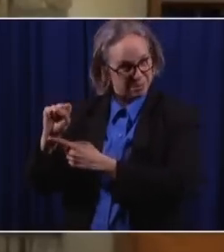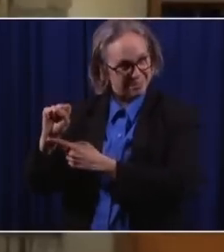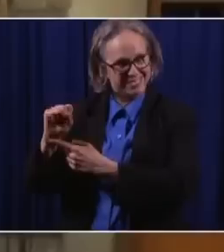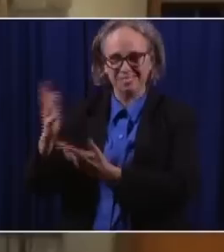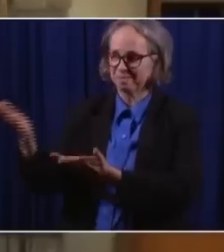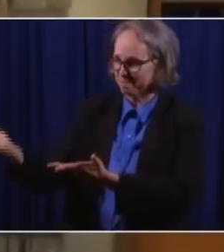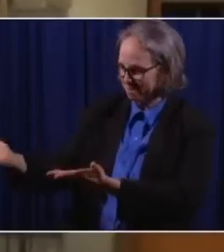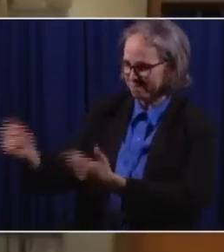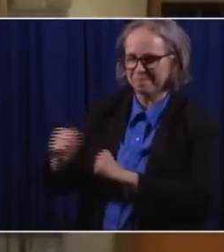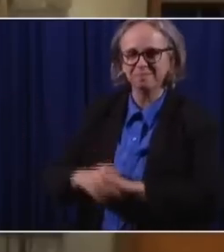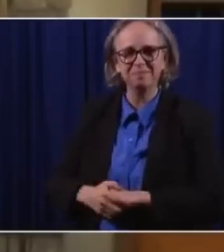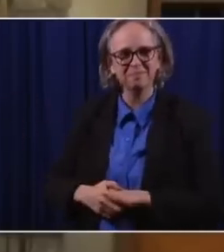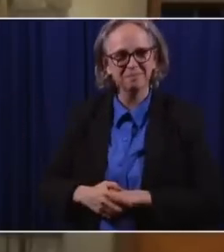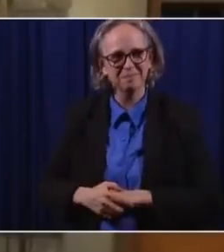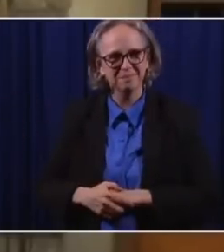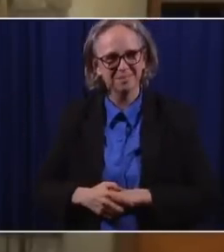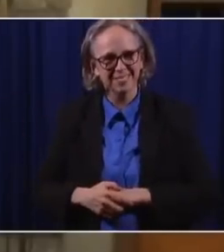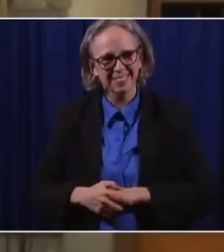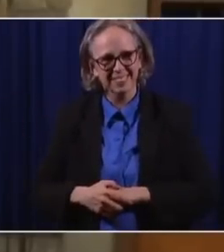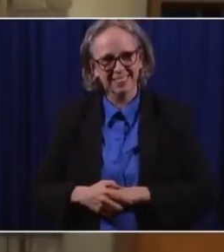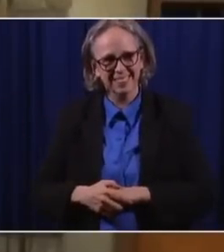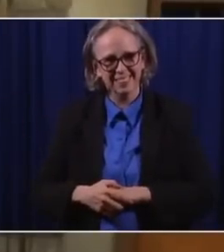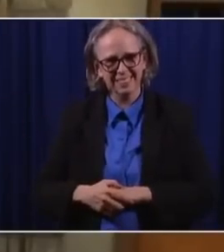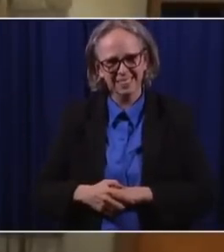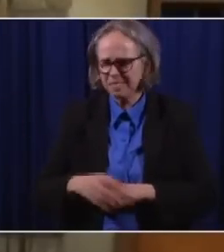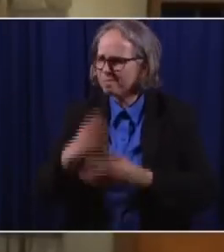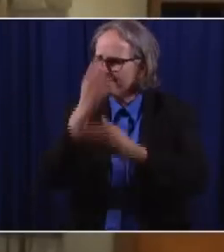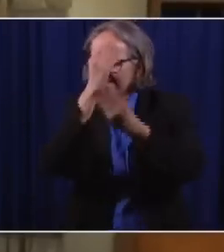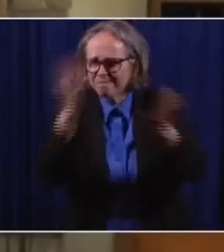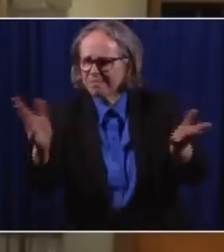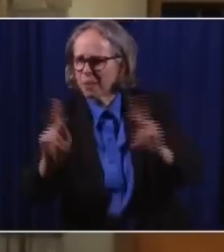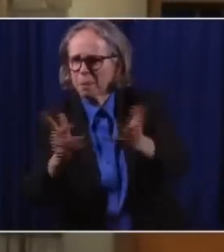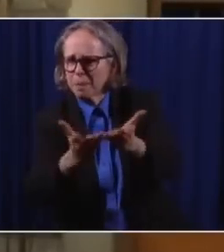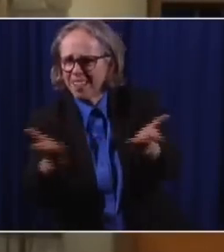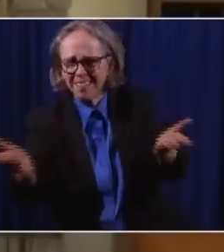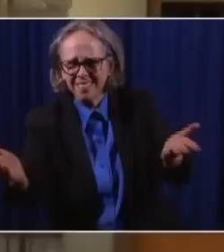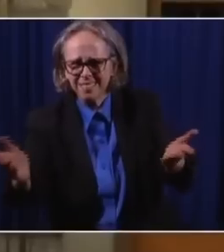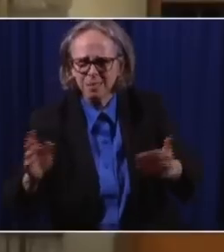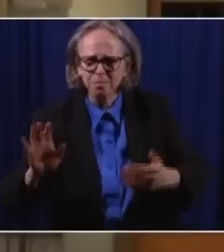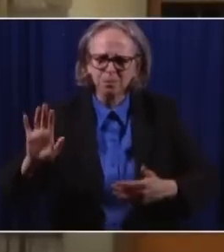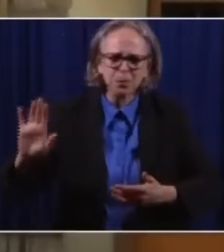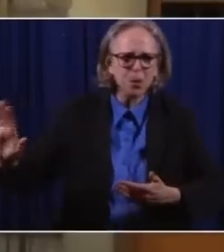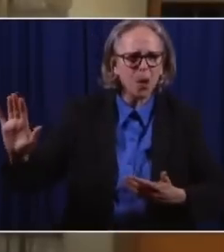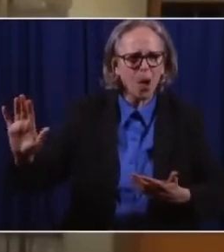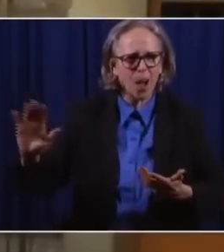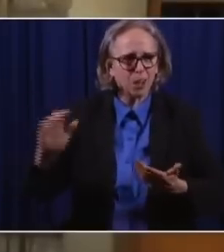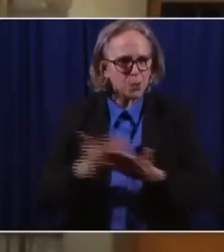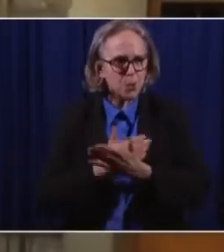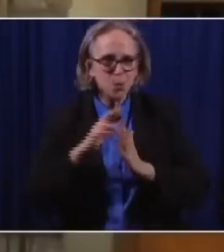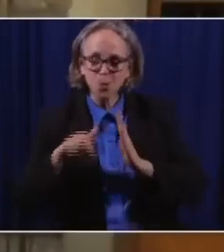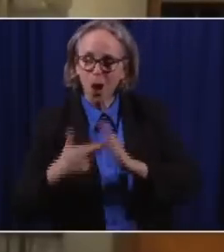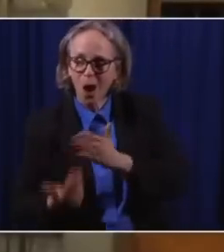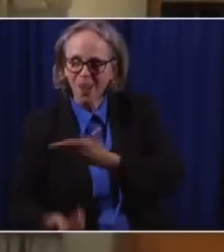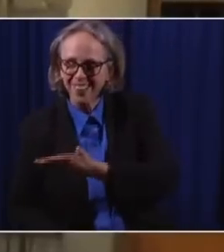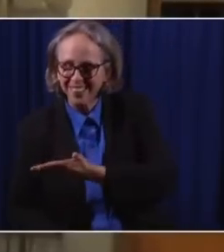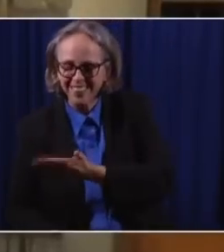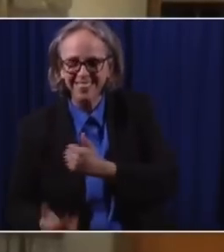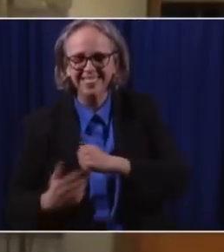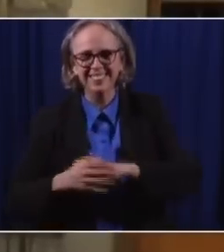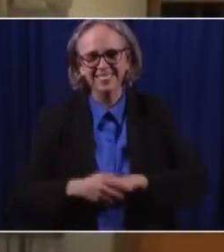Director Himes, tell us a little bit about kind of your new role. You've been doing